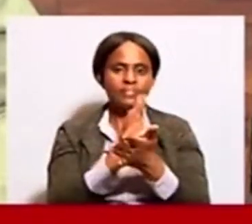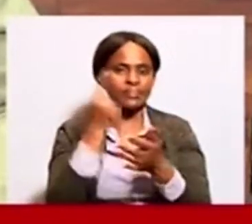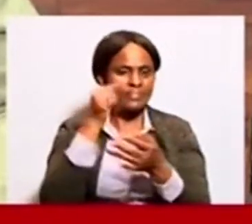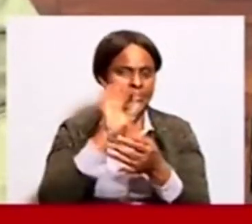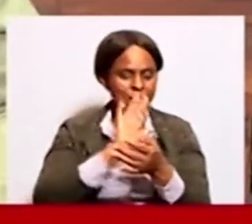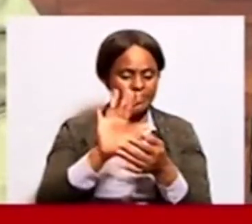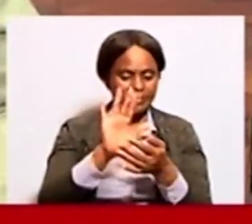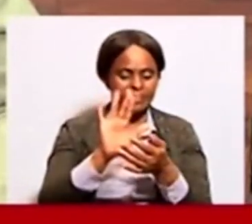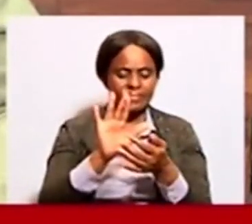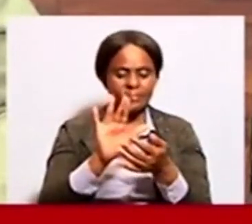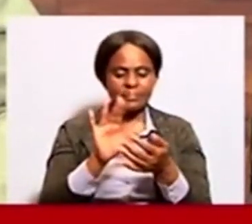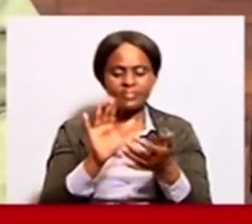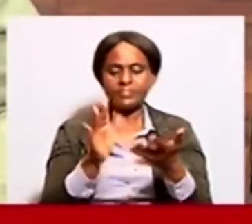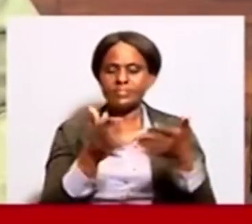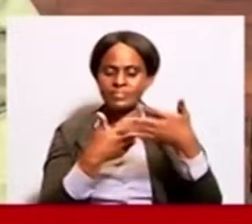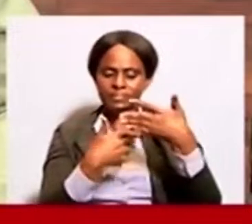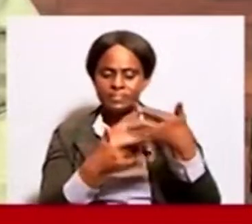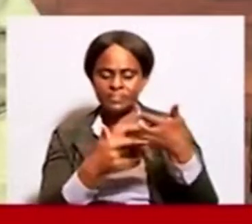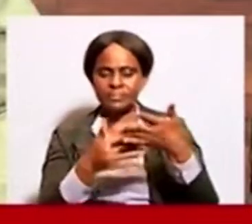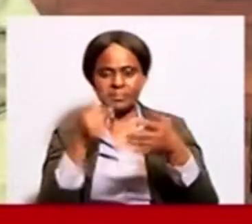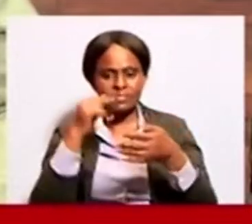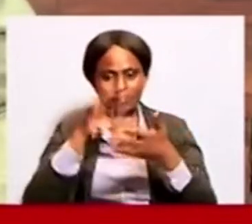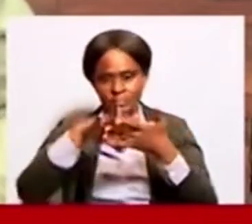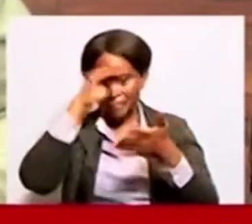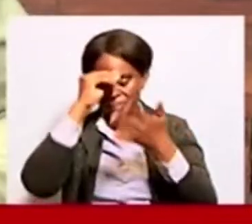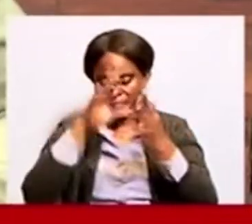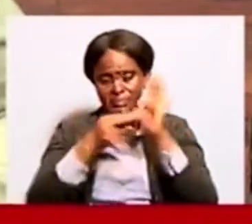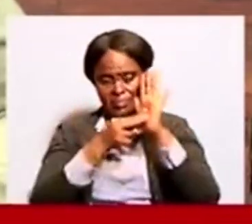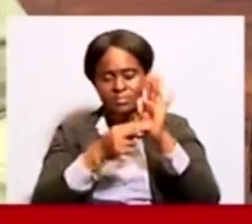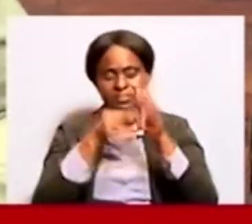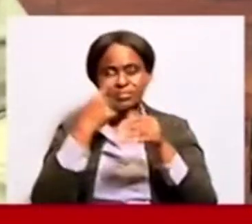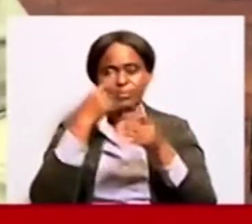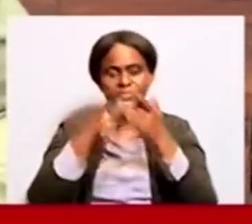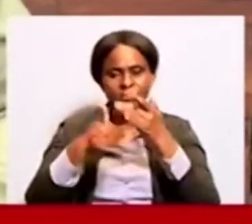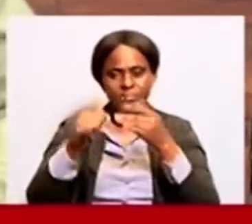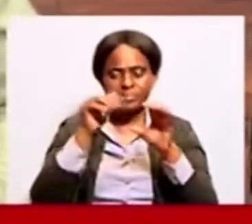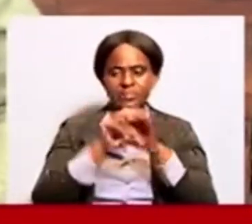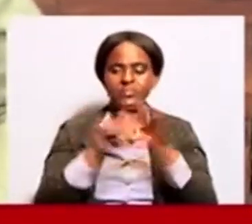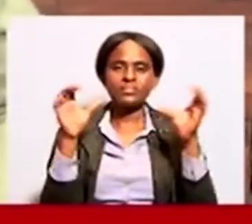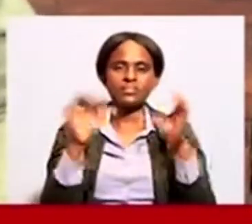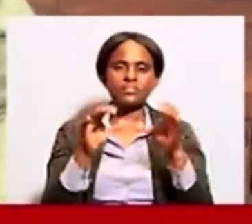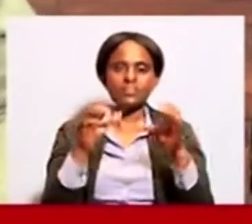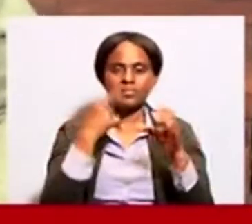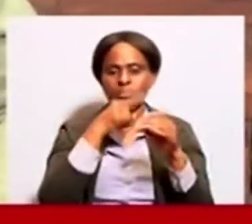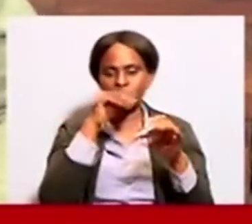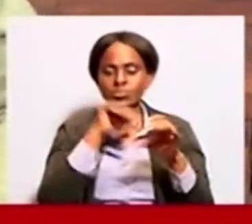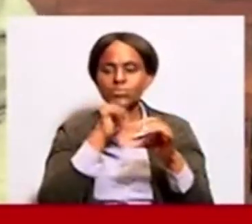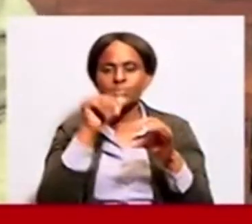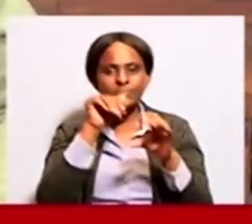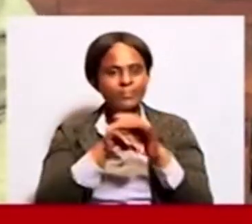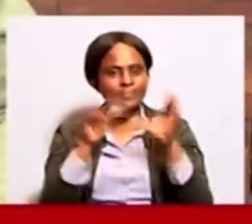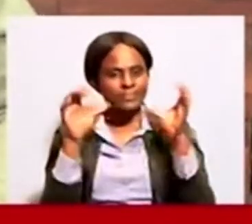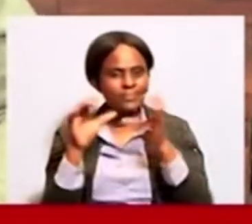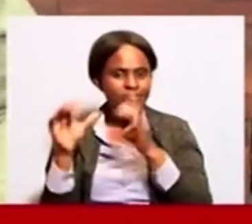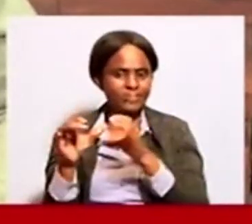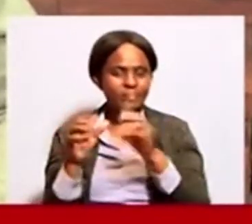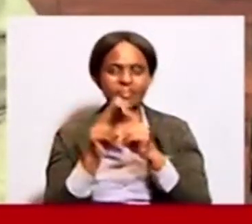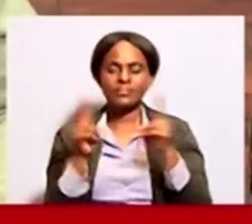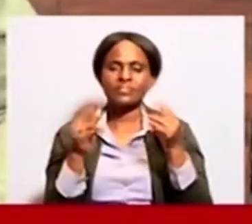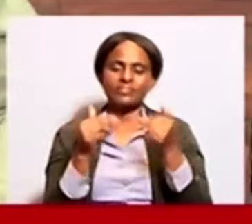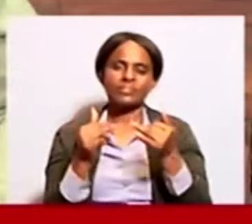for the documents for the learners indicating who are in class and who are not in class.